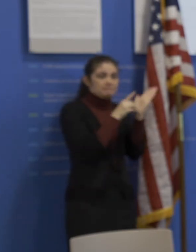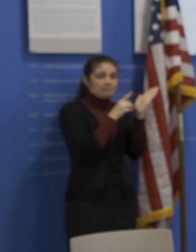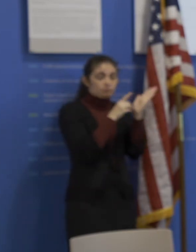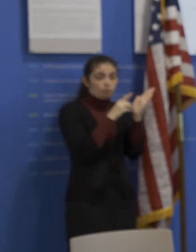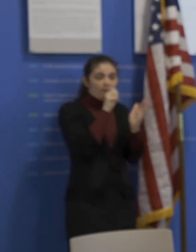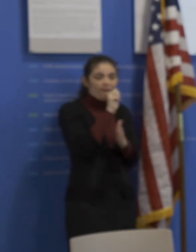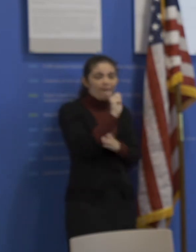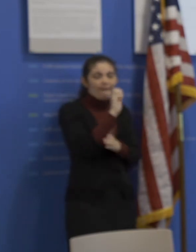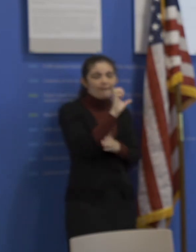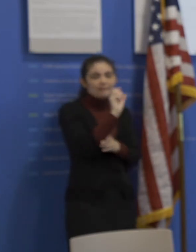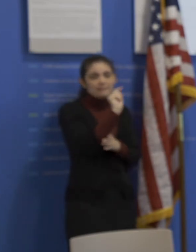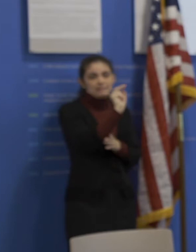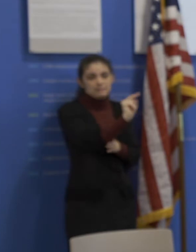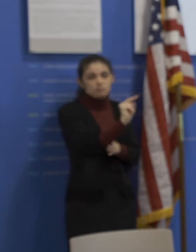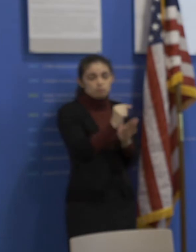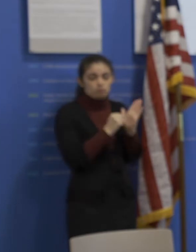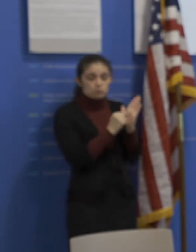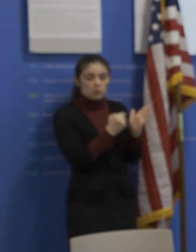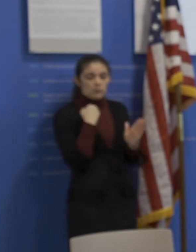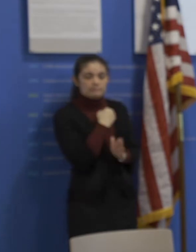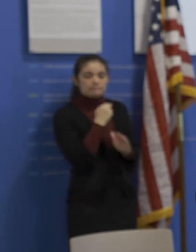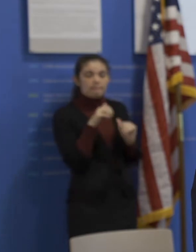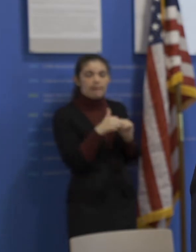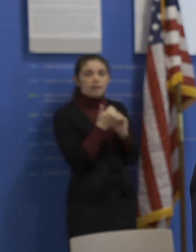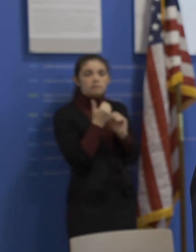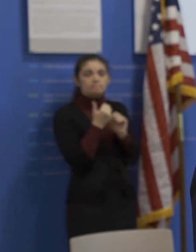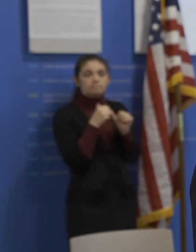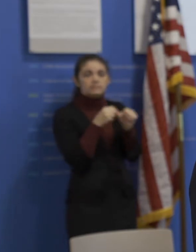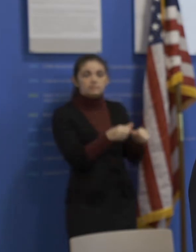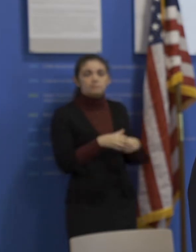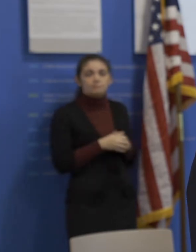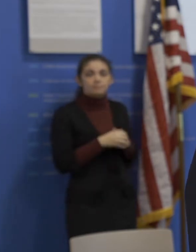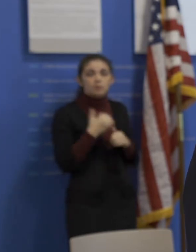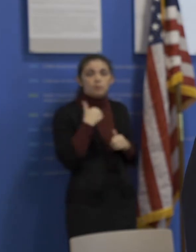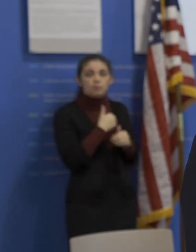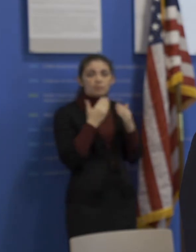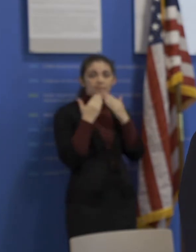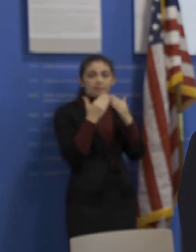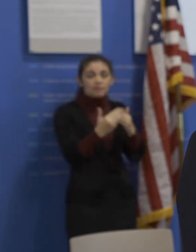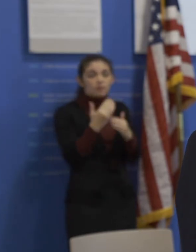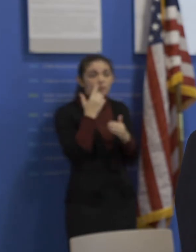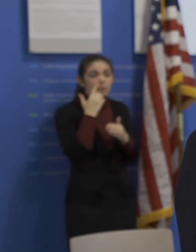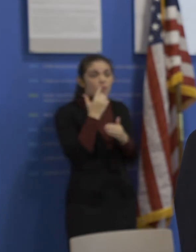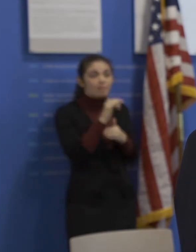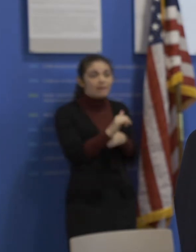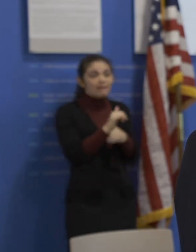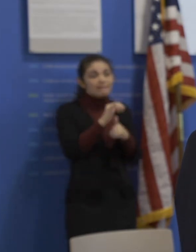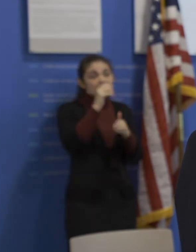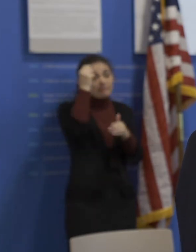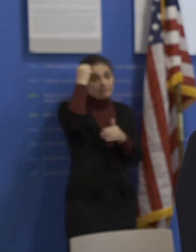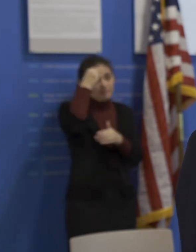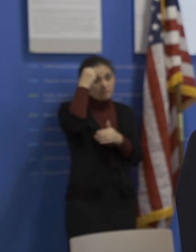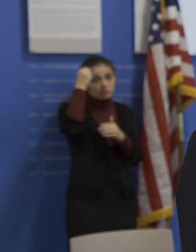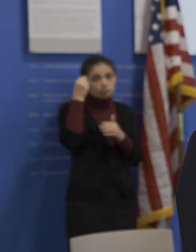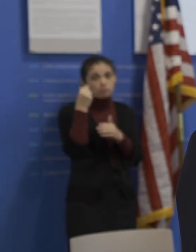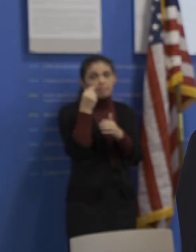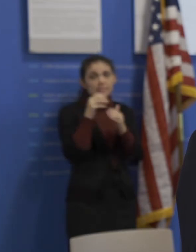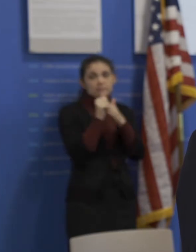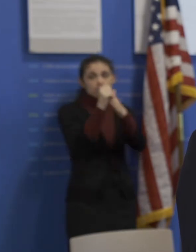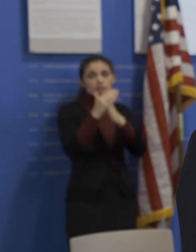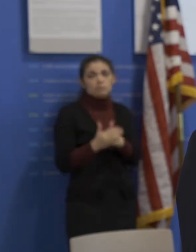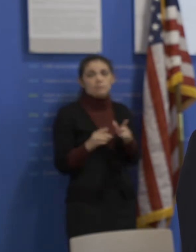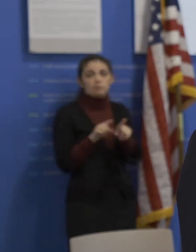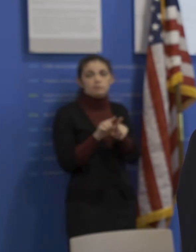to show us the way in that regard, and we appreciate her leadership and the governor's leadership.